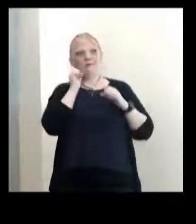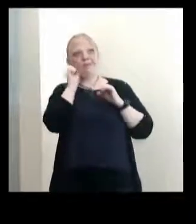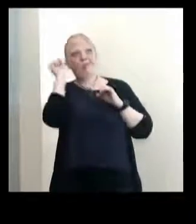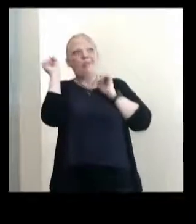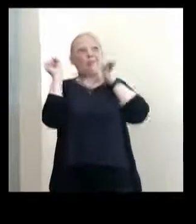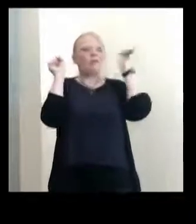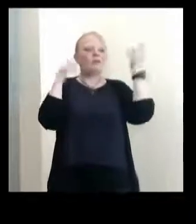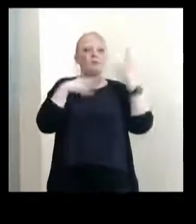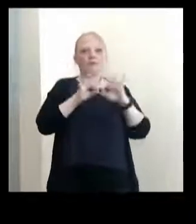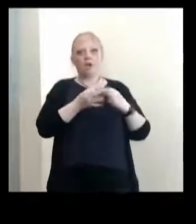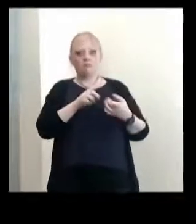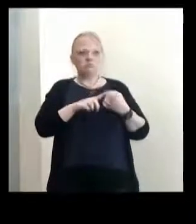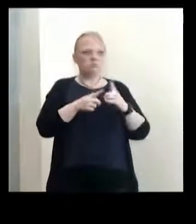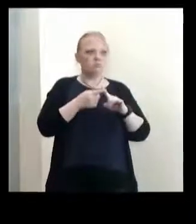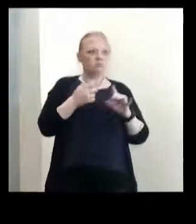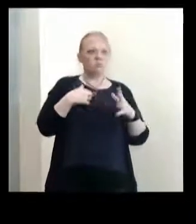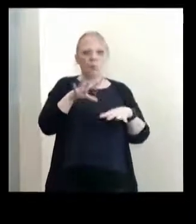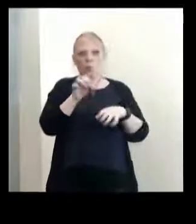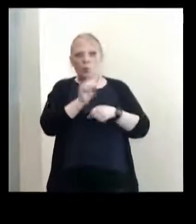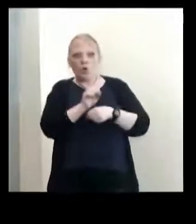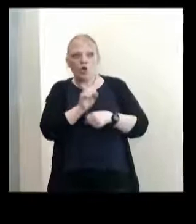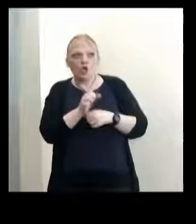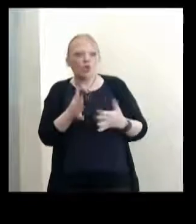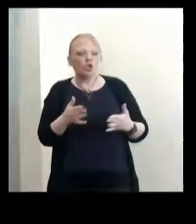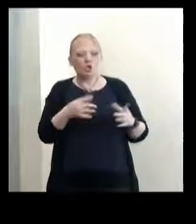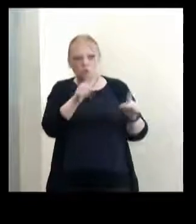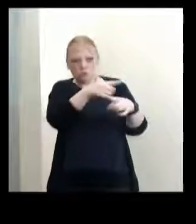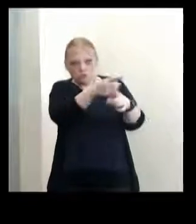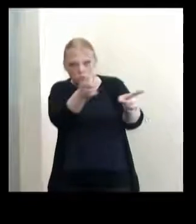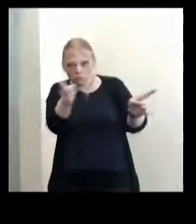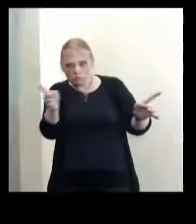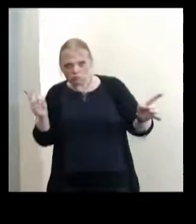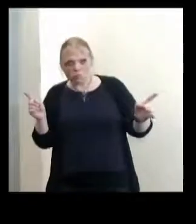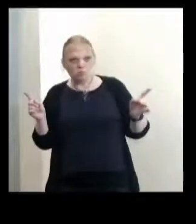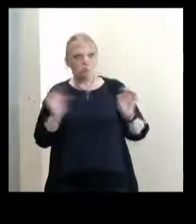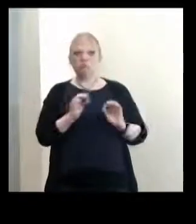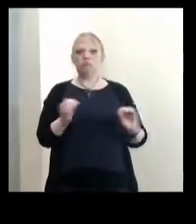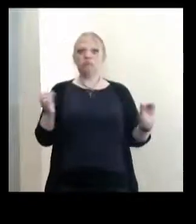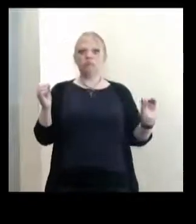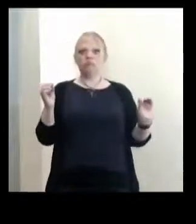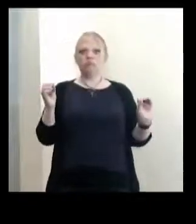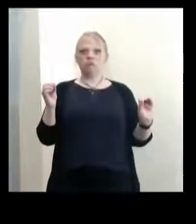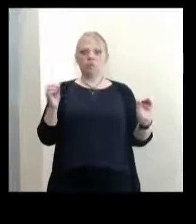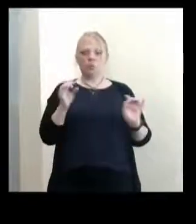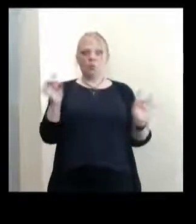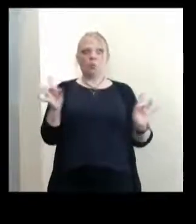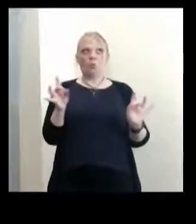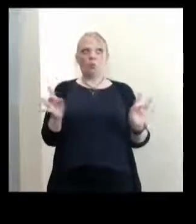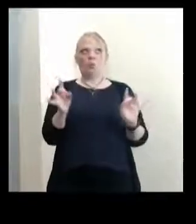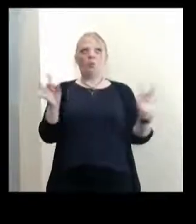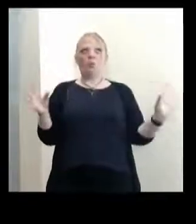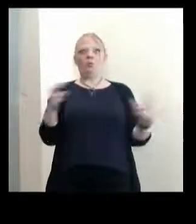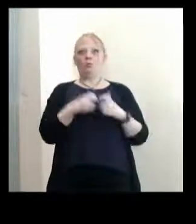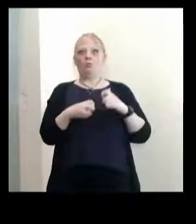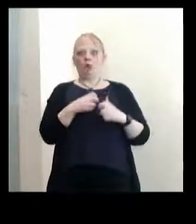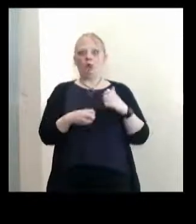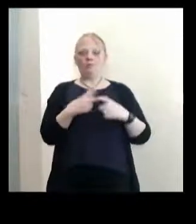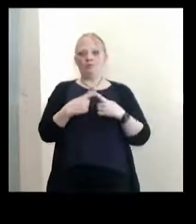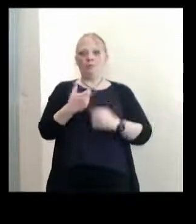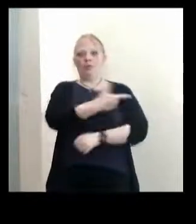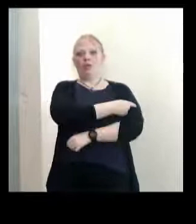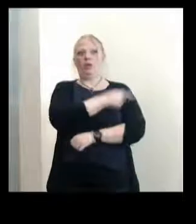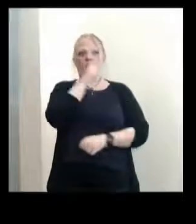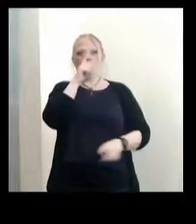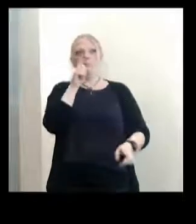mine, coworkers, I know of no one who's had a horrible issue where they've required hospitalization or anything because of the